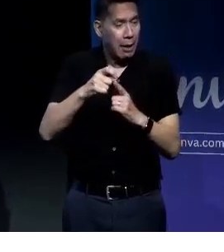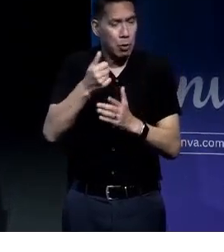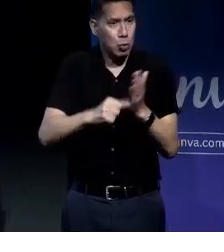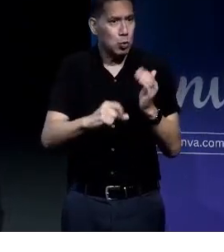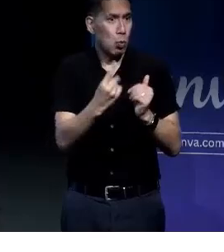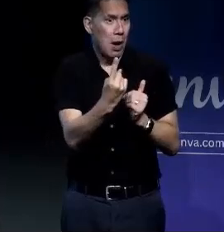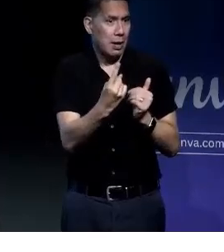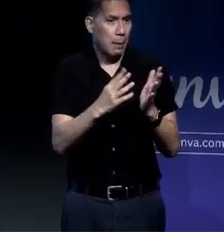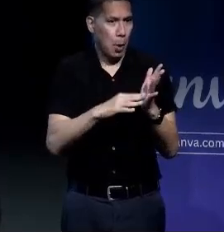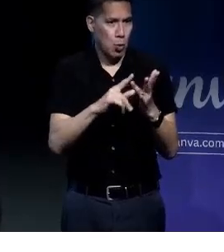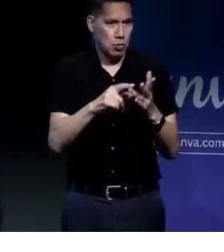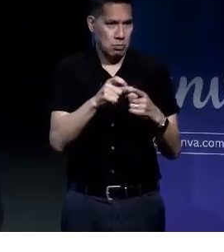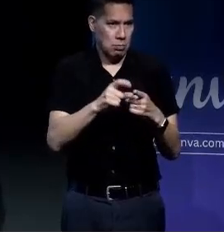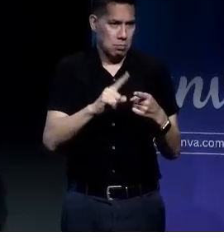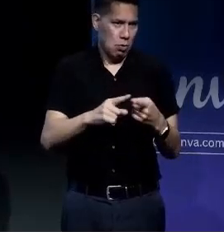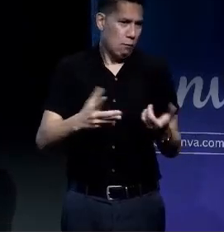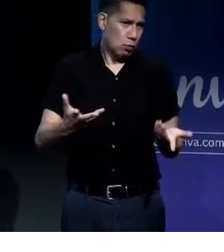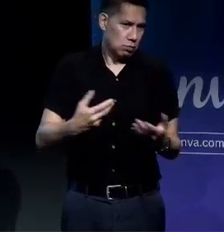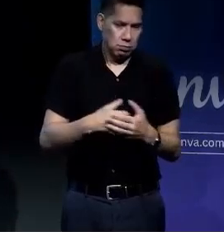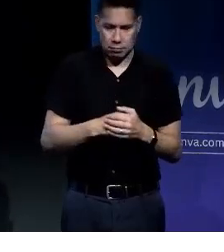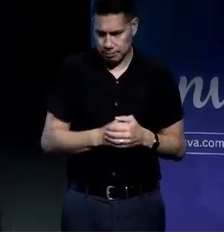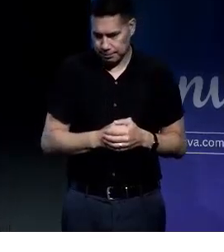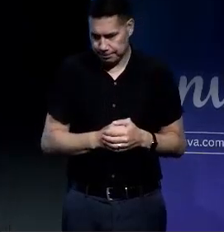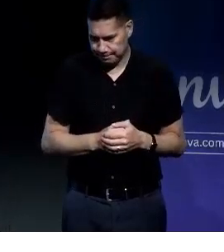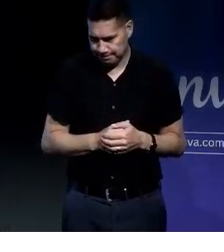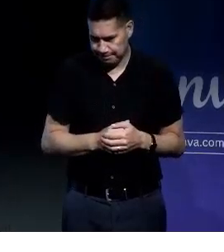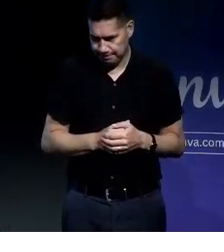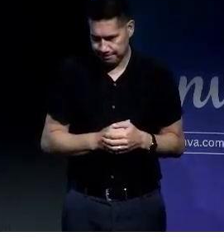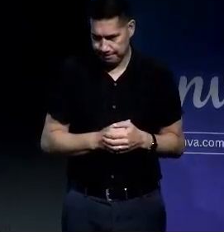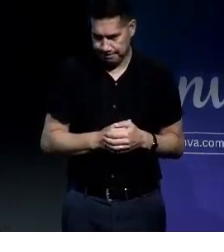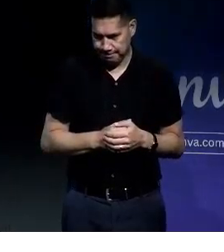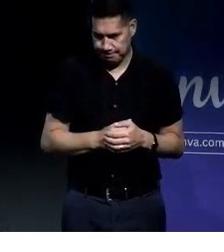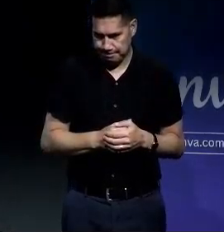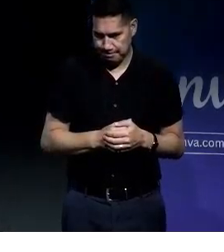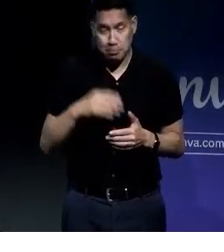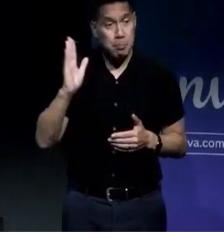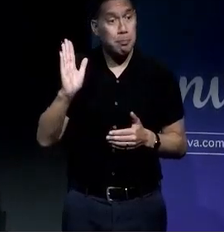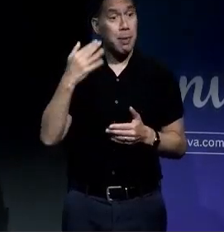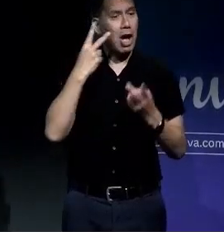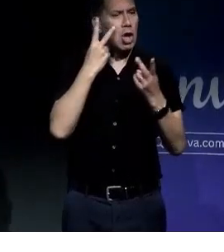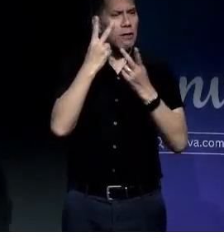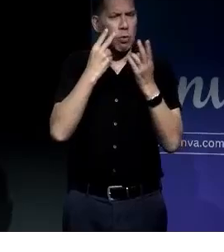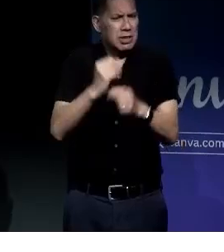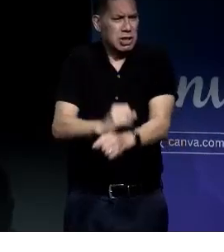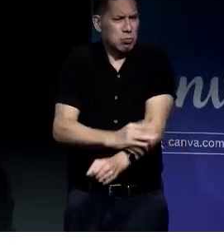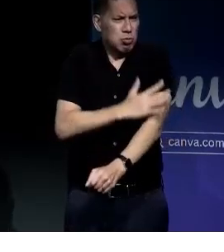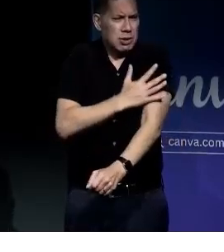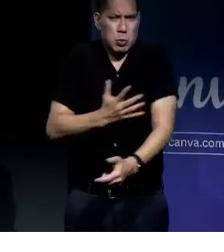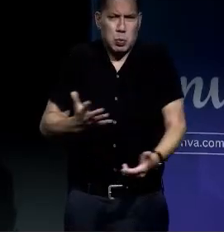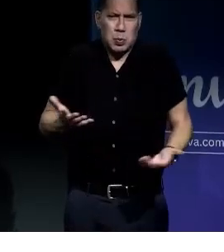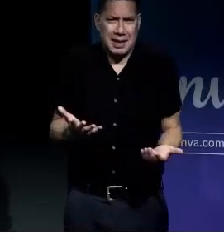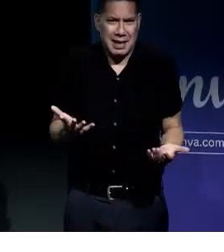of course, as well. I was looking for inspiration and